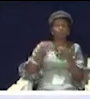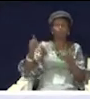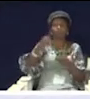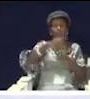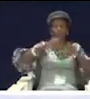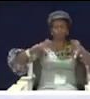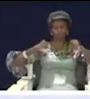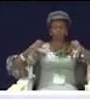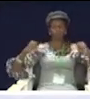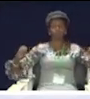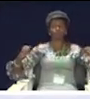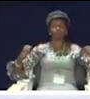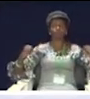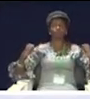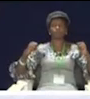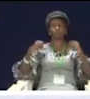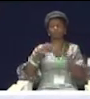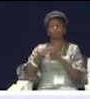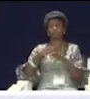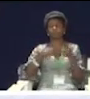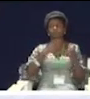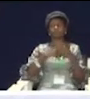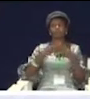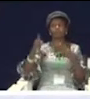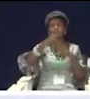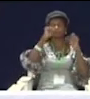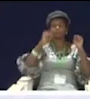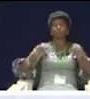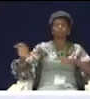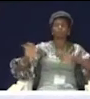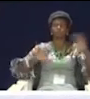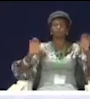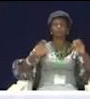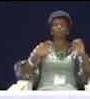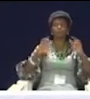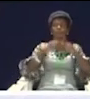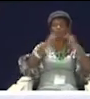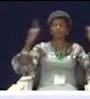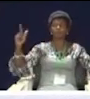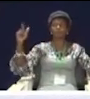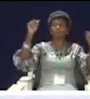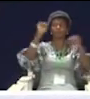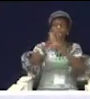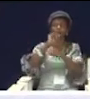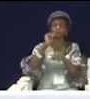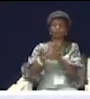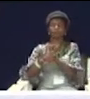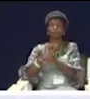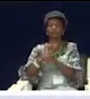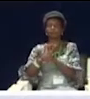strong. And then you can do exploits.